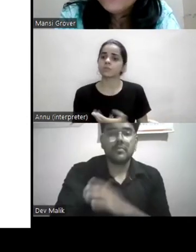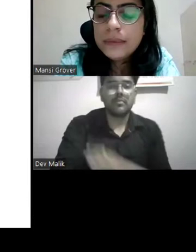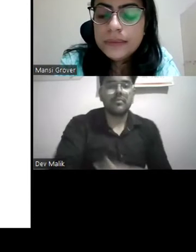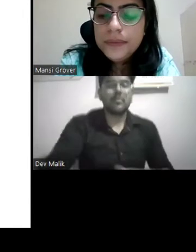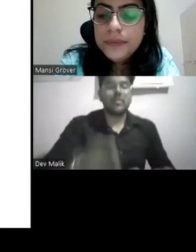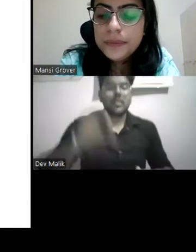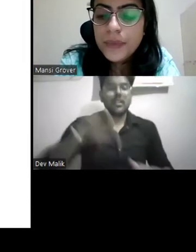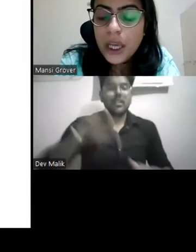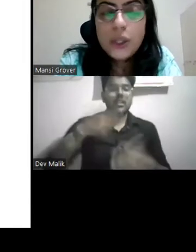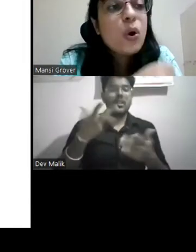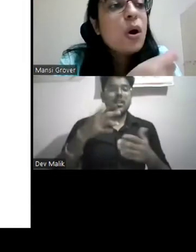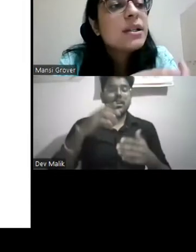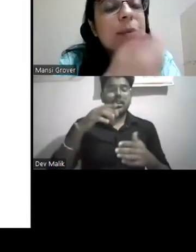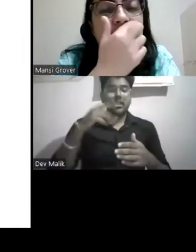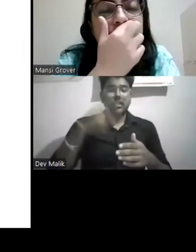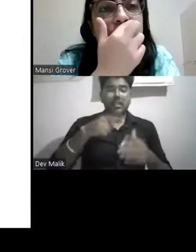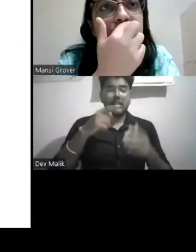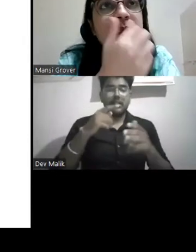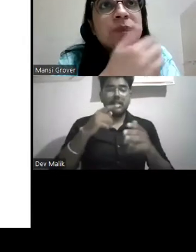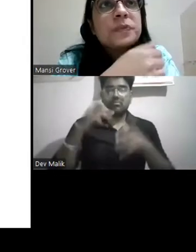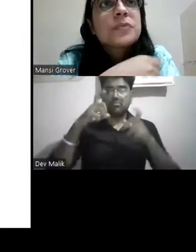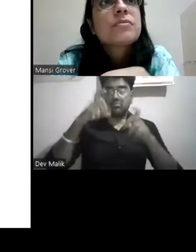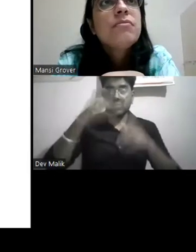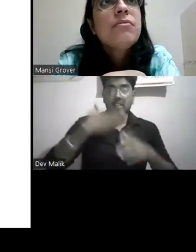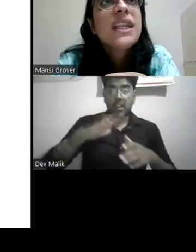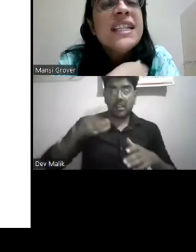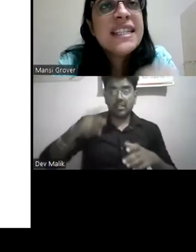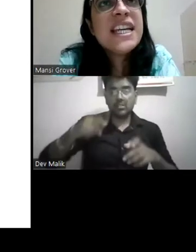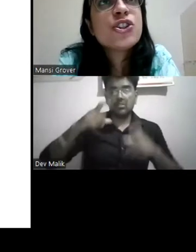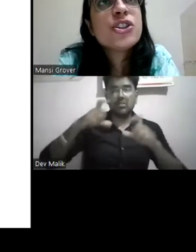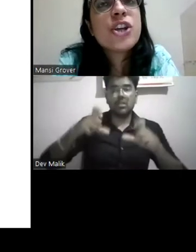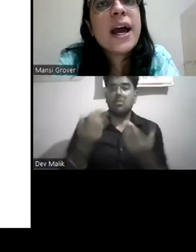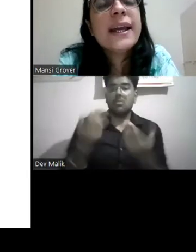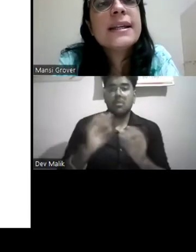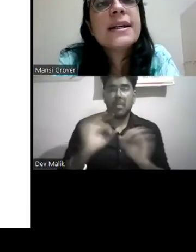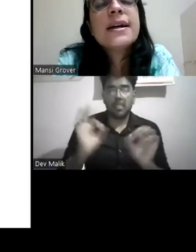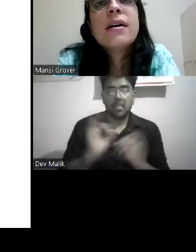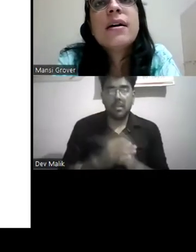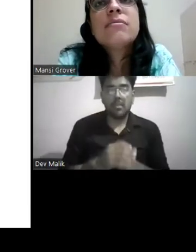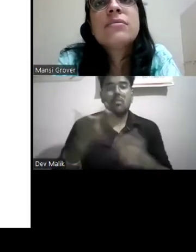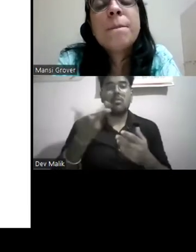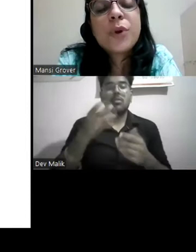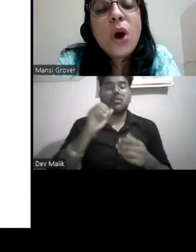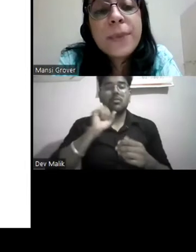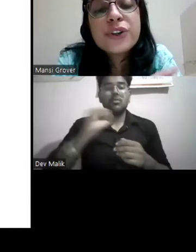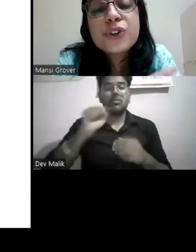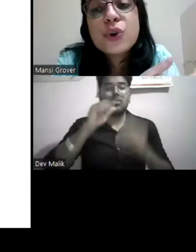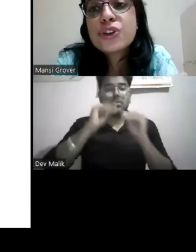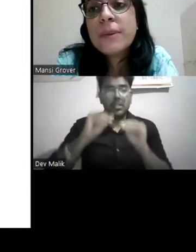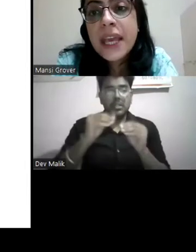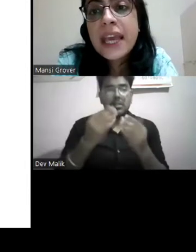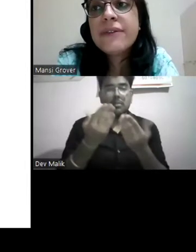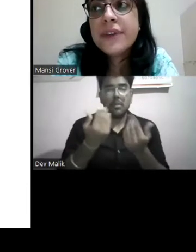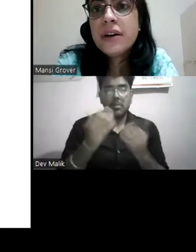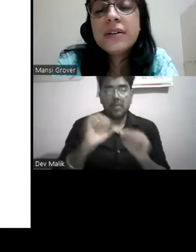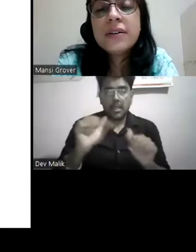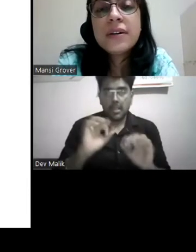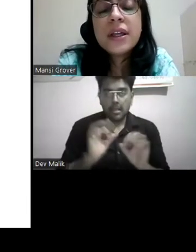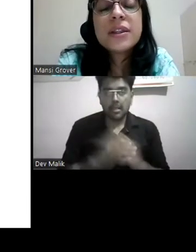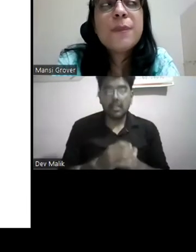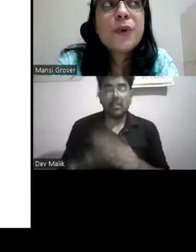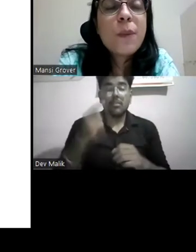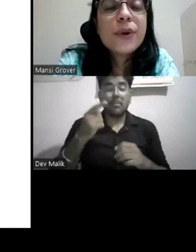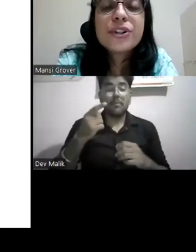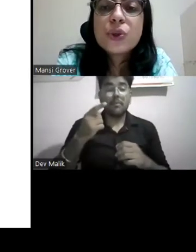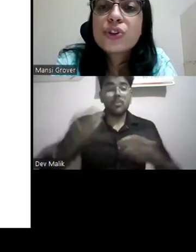properly, not able to teach the child the proper social behavior,